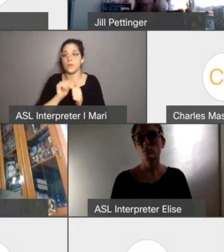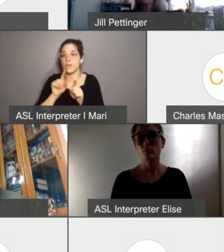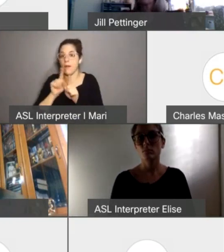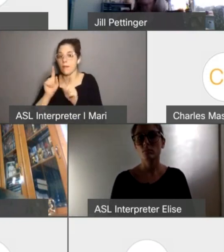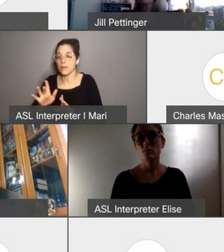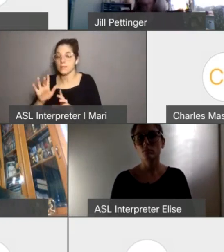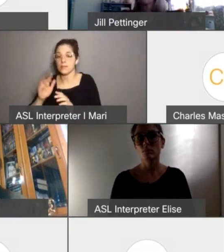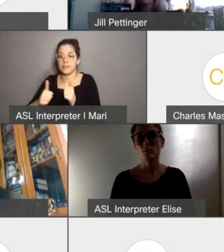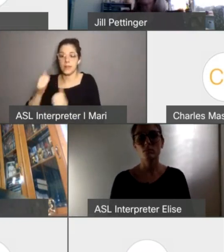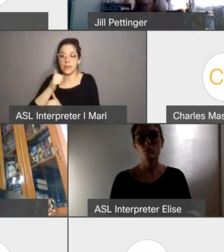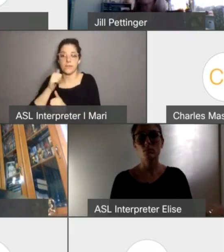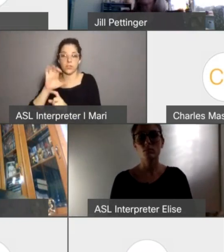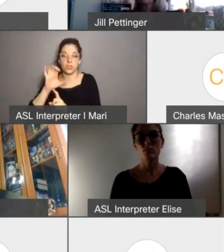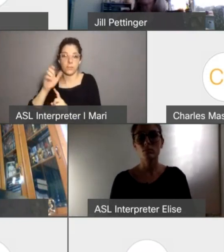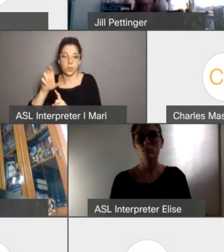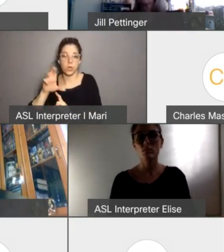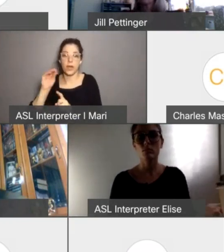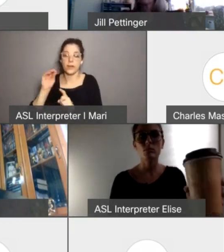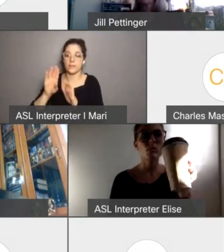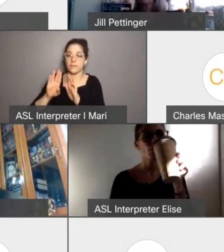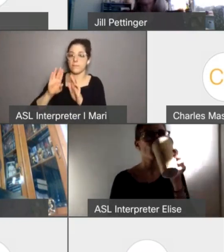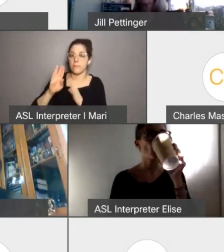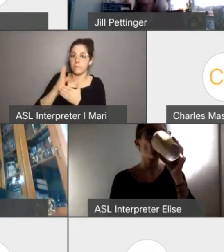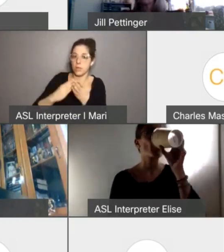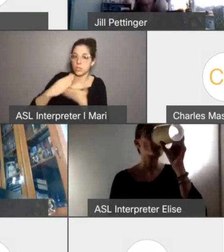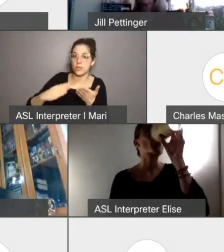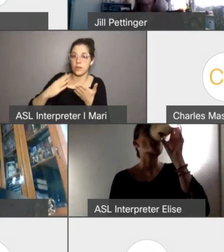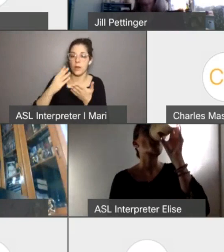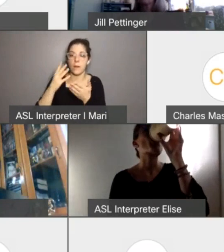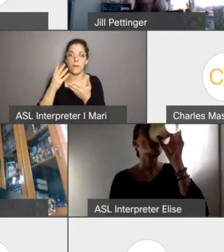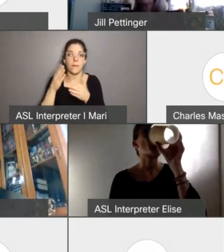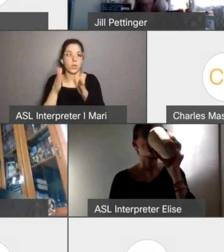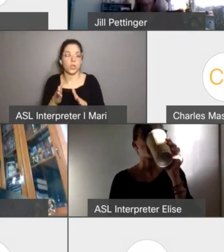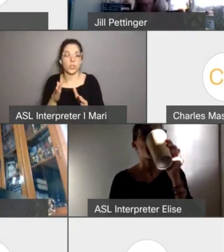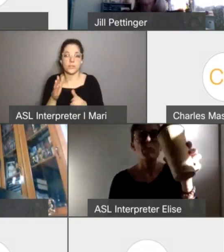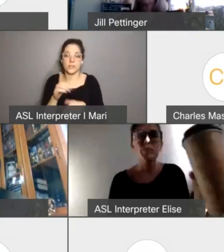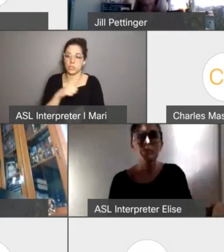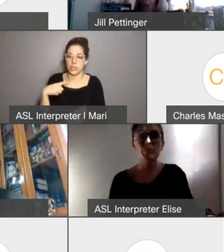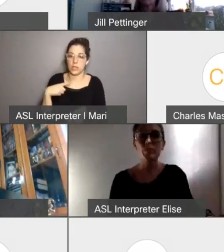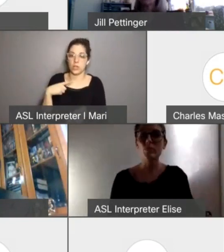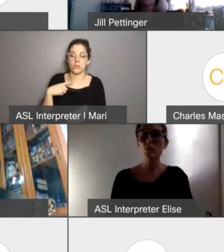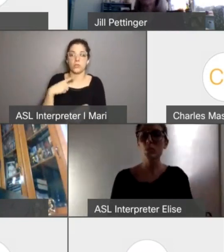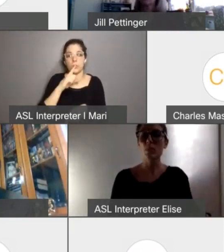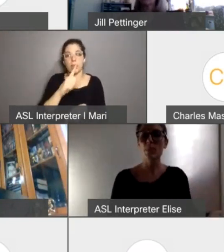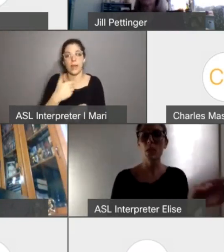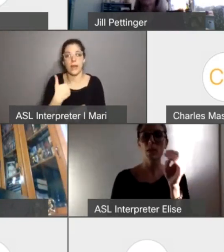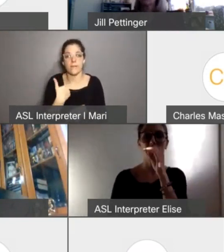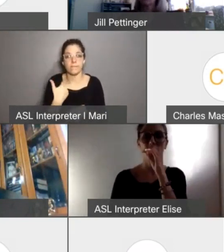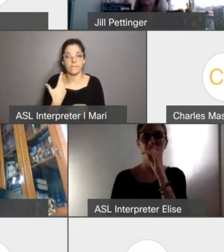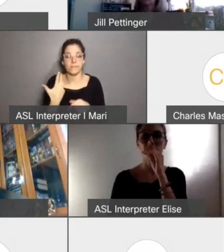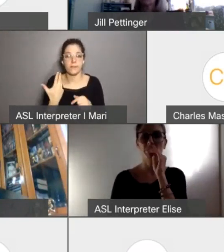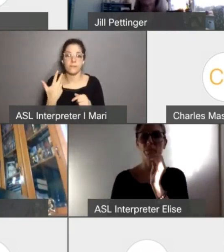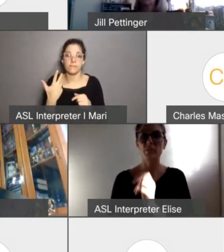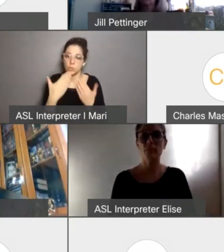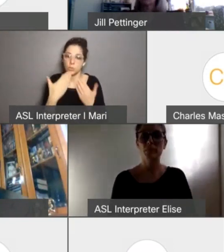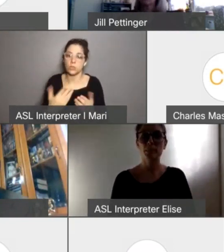the executive chamber and at the division of the budget, and certainly our partners in the legislature, to have meaningful